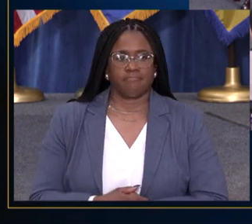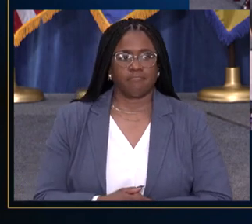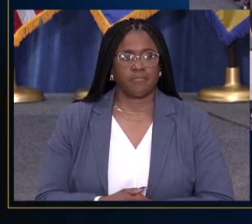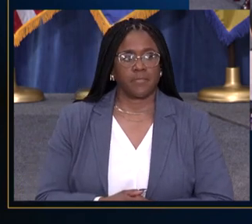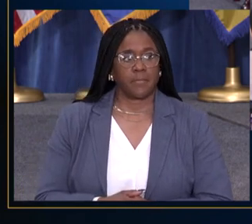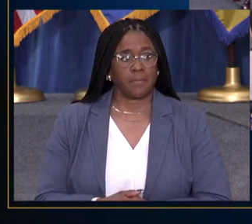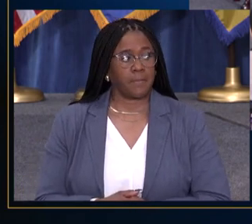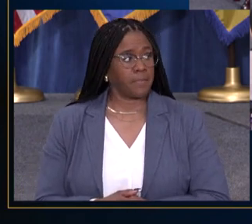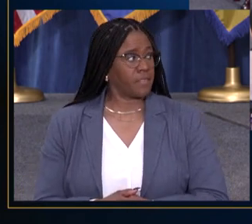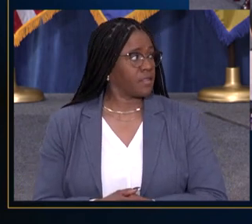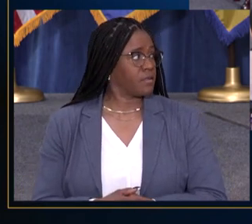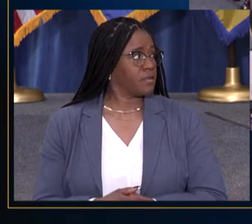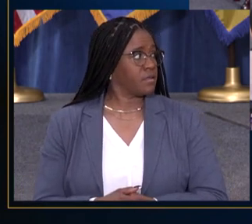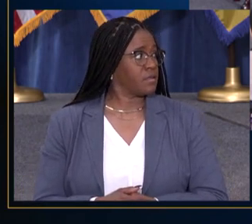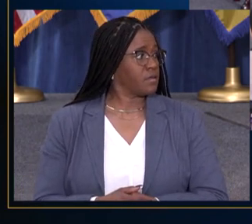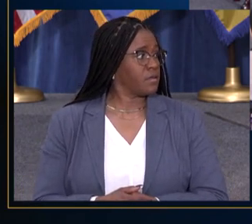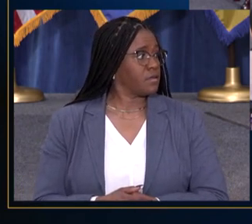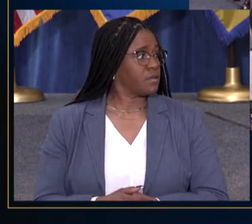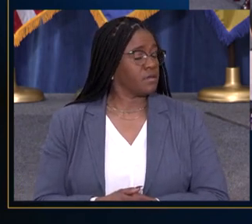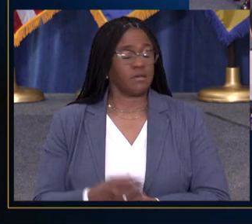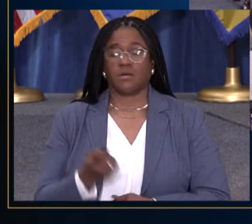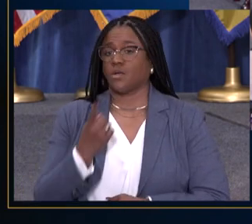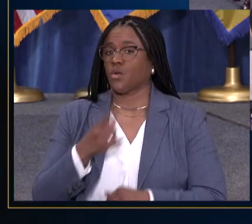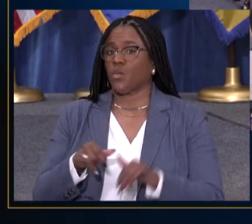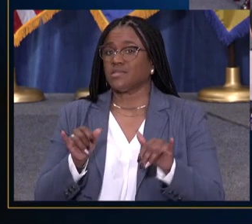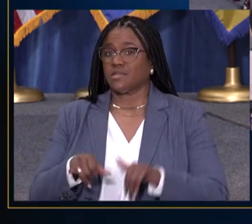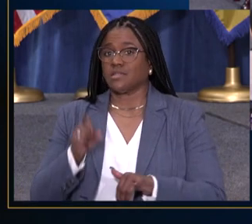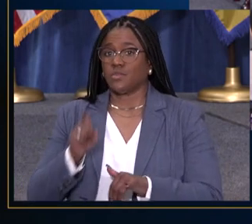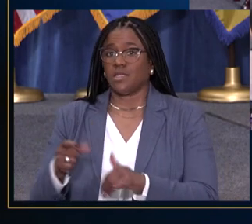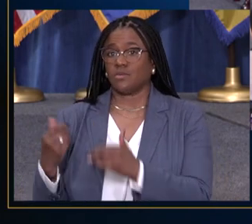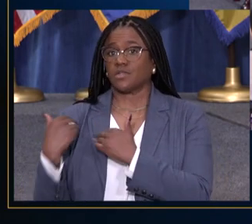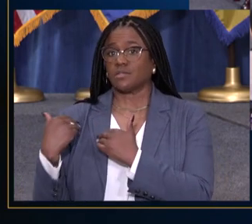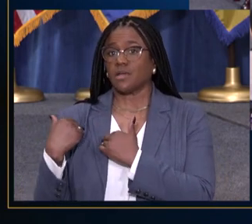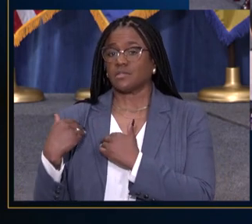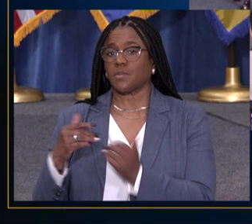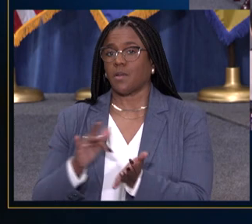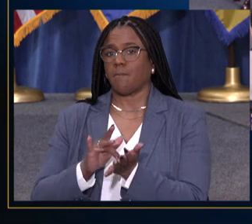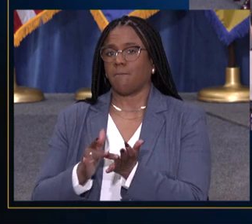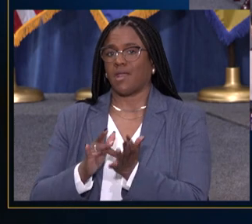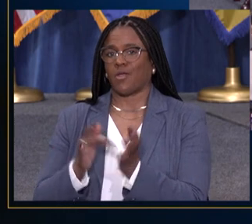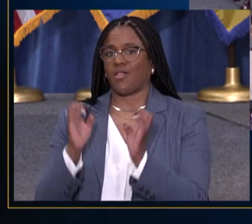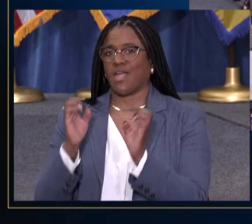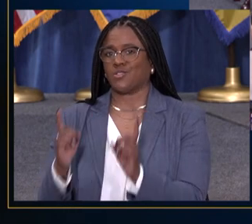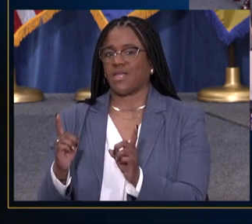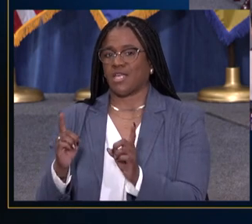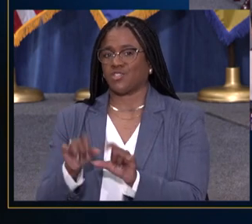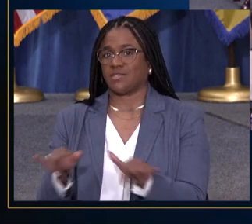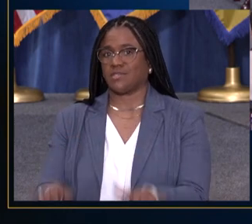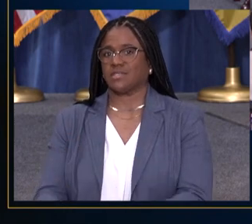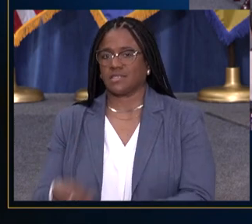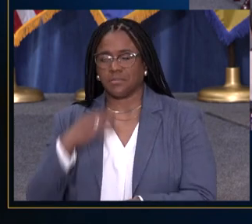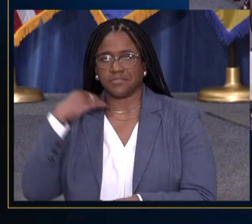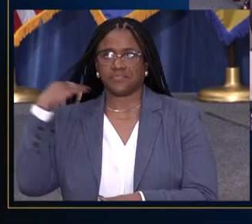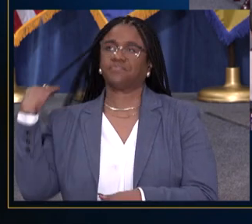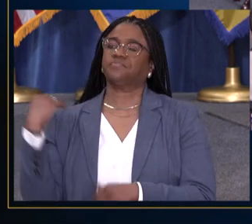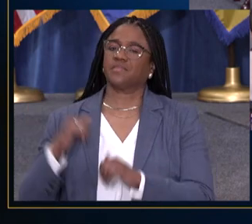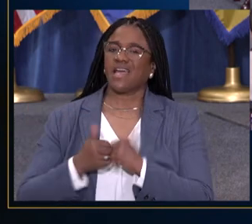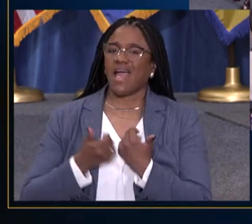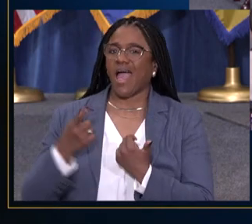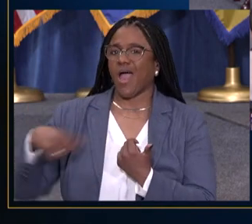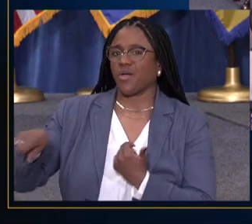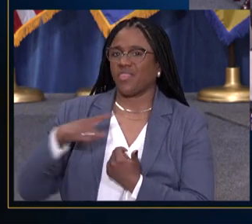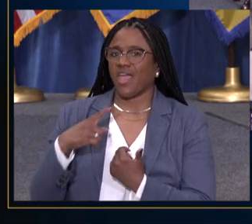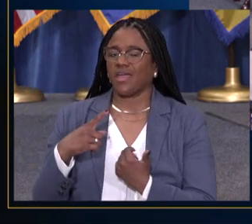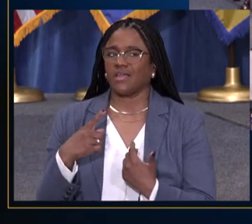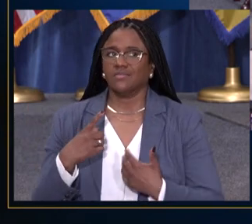I think one of the systems that we need to hold accountable is the medical educational system and how they're